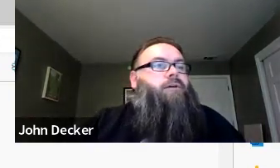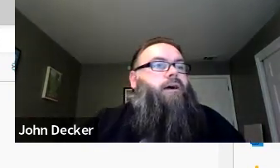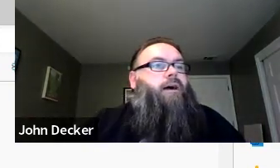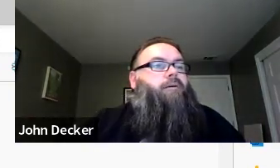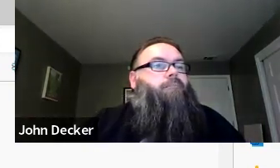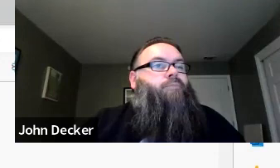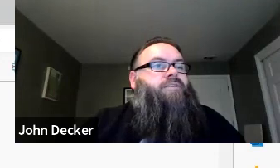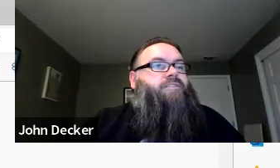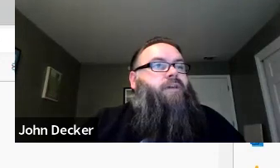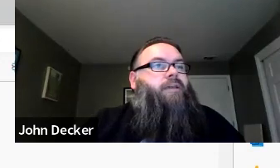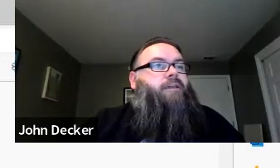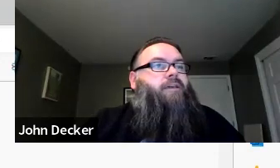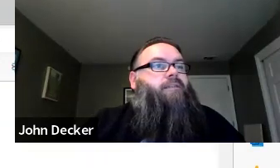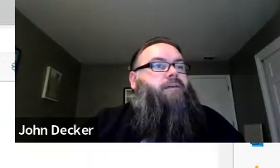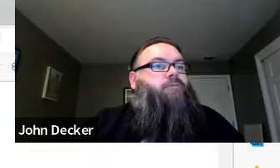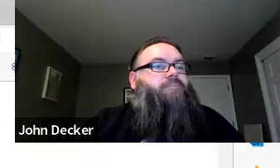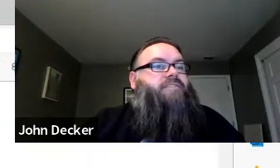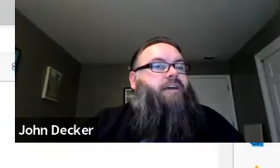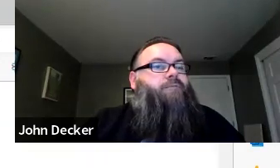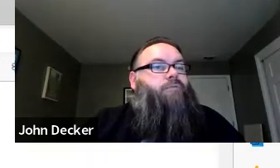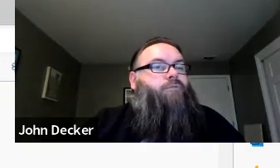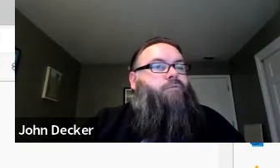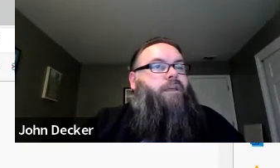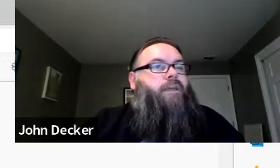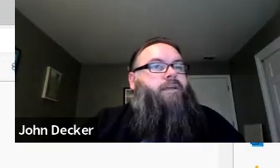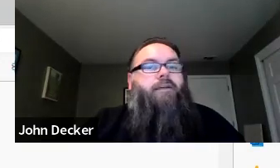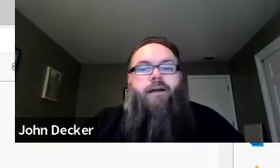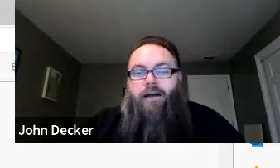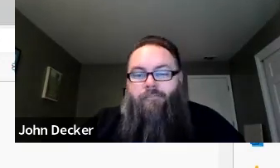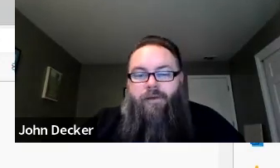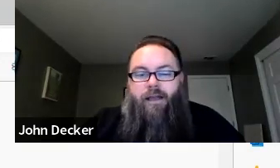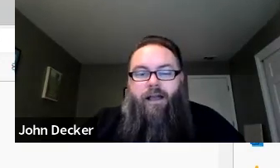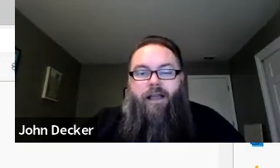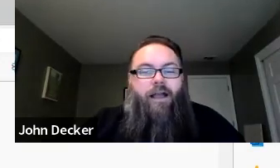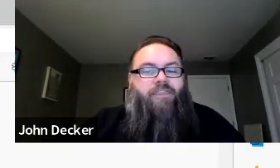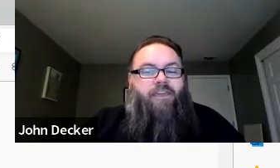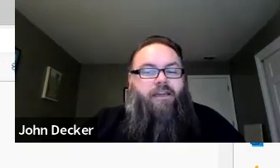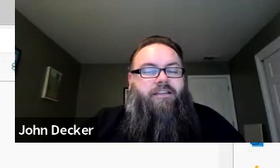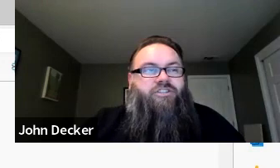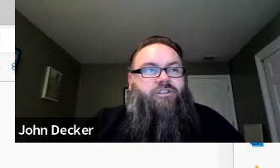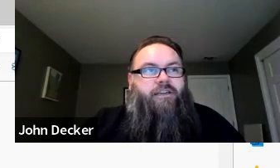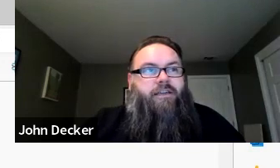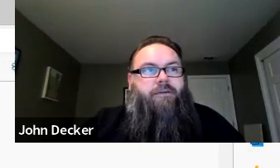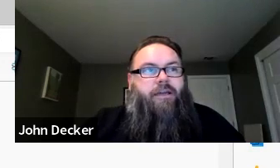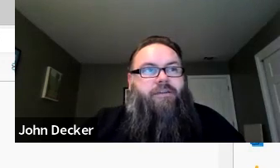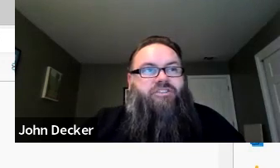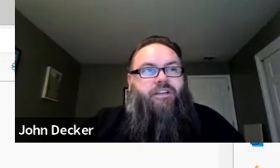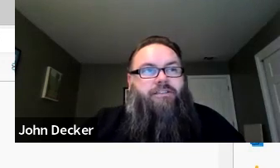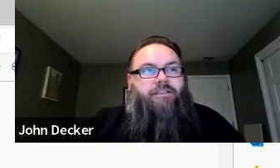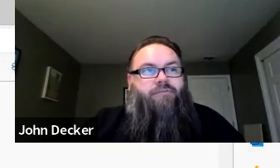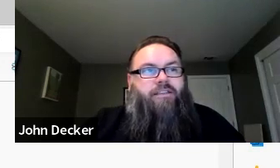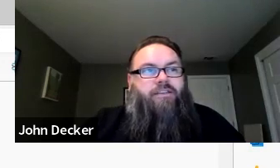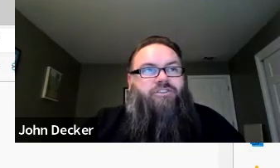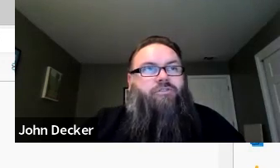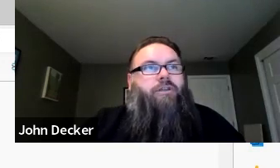to participate in the website for free. I think initially,